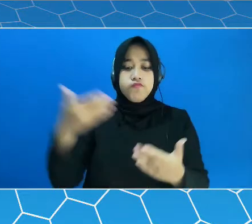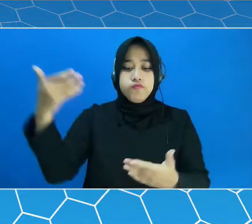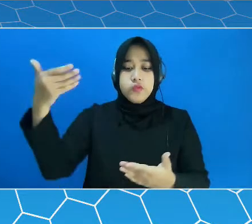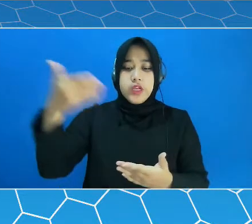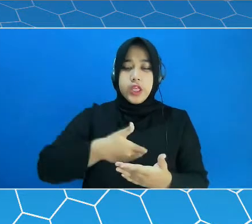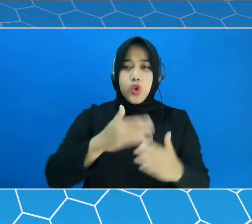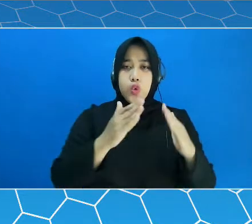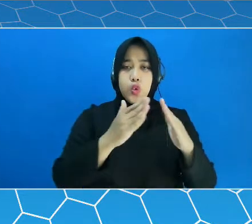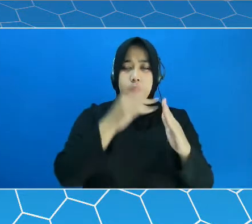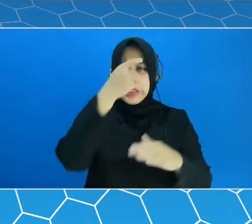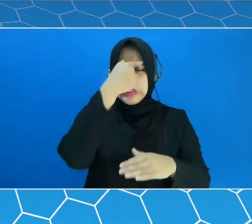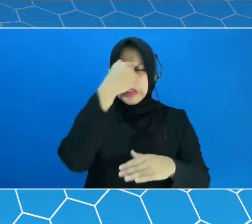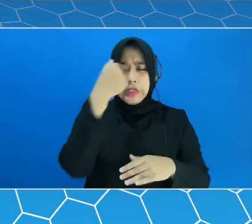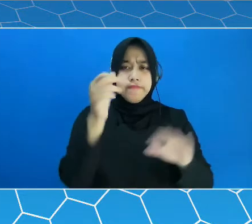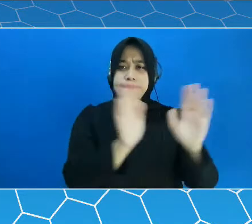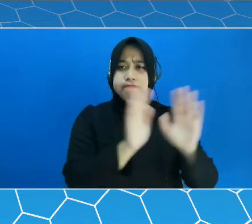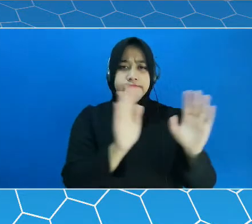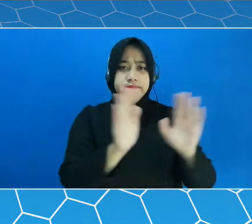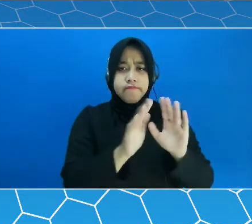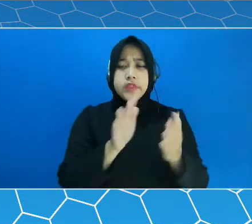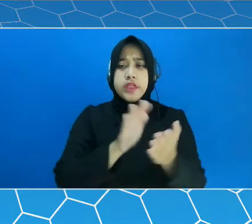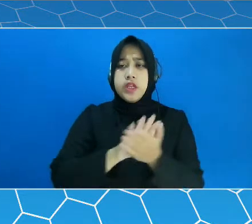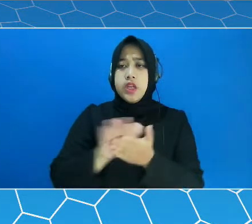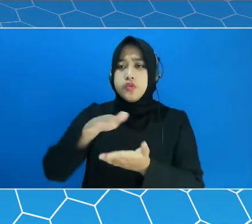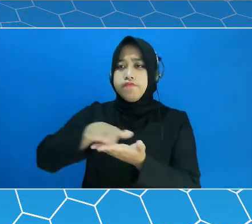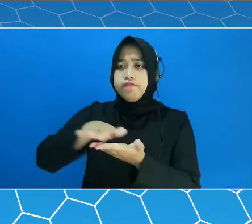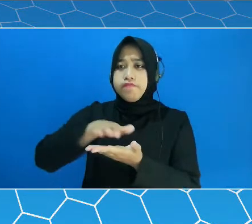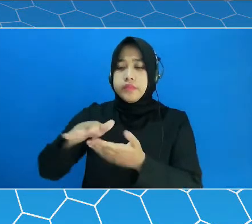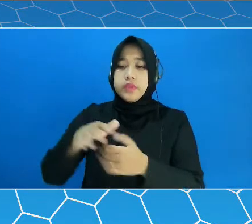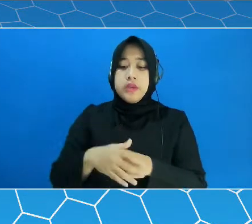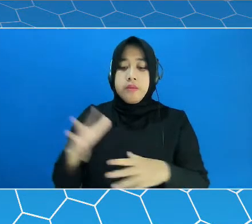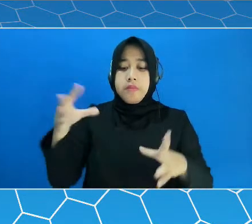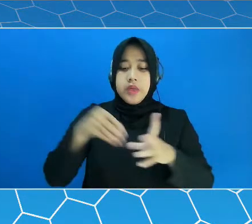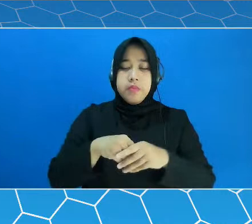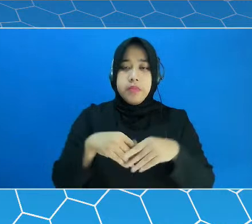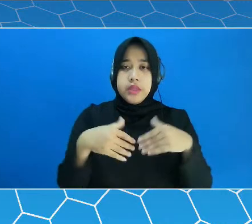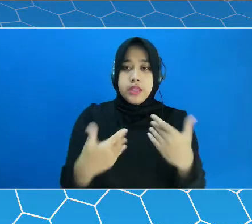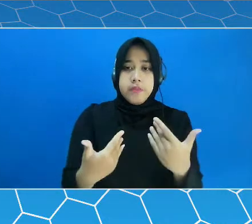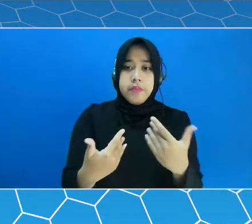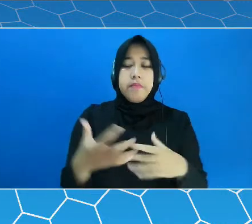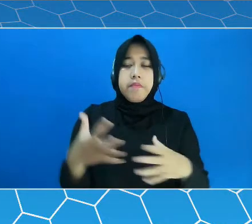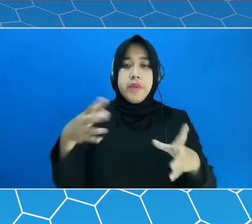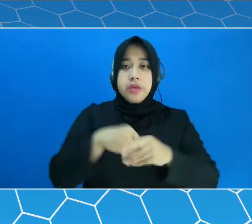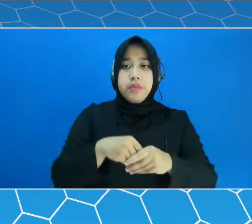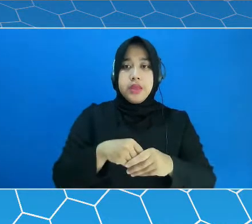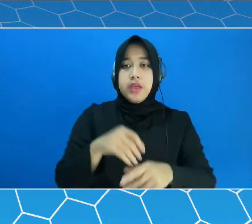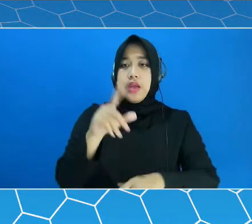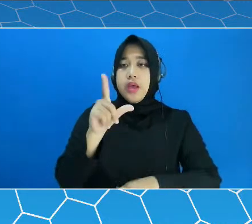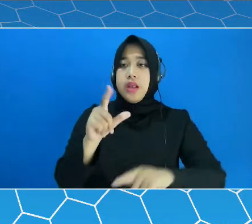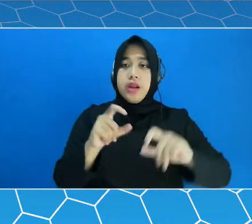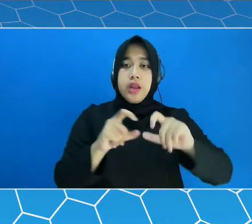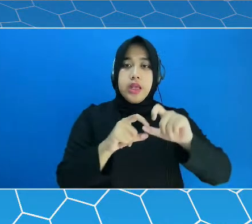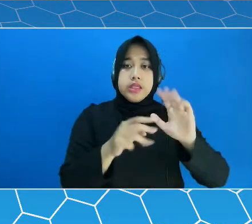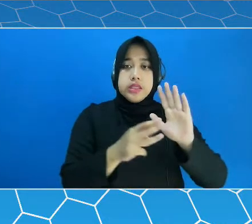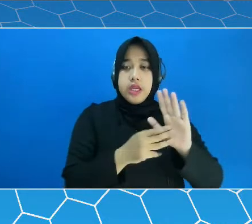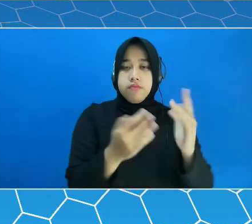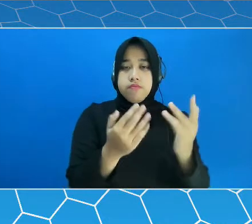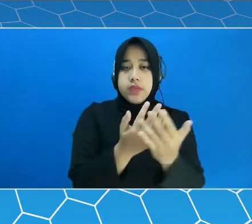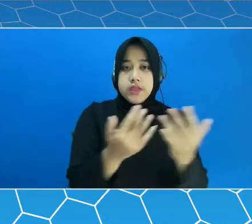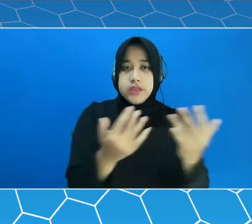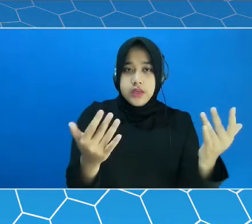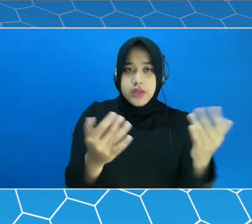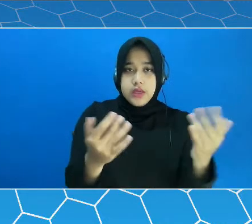important engagement that we had acknowledged is regards to the involvement of our NGOs and also societies and media for